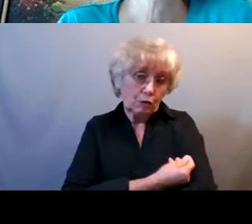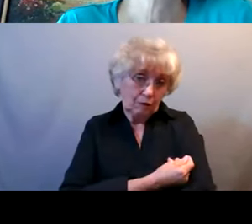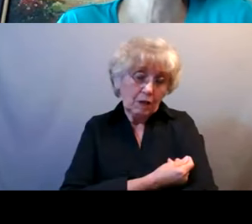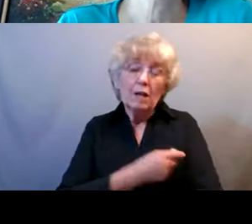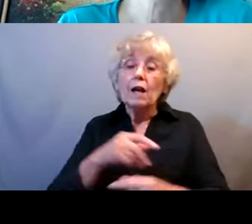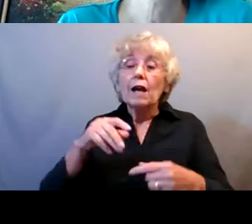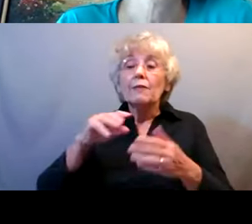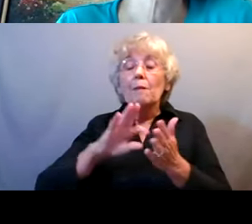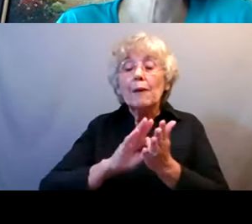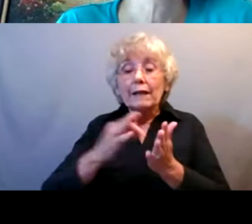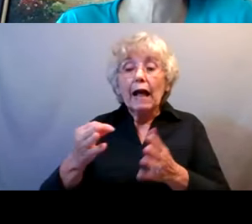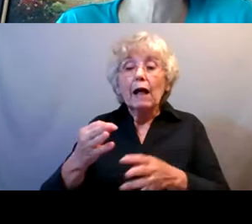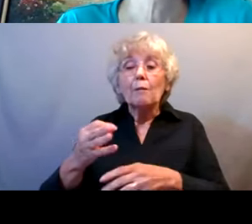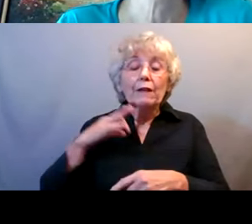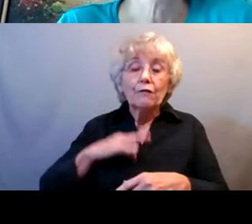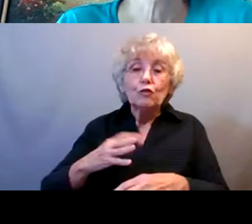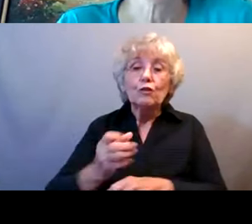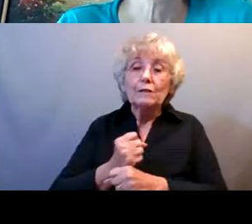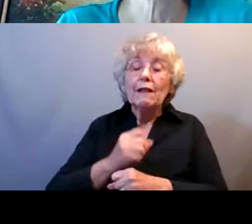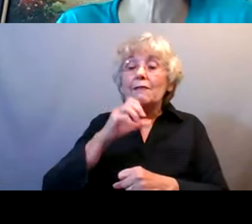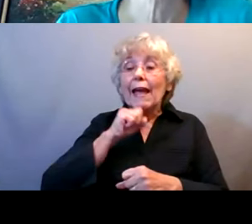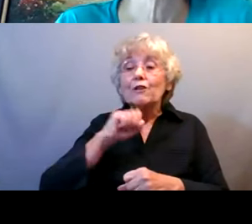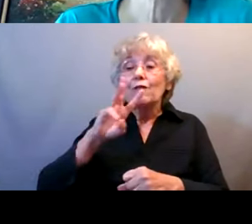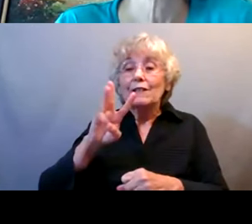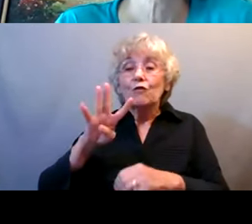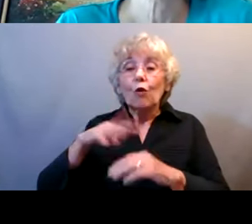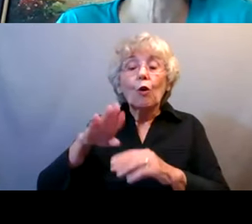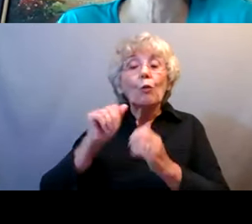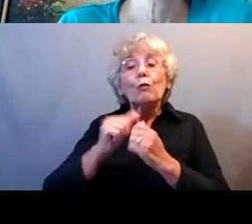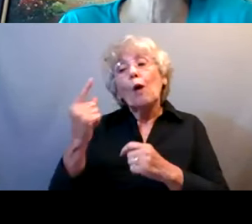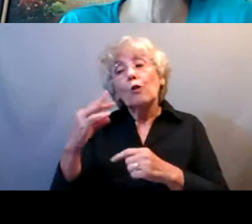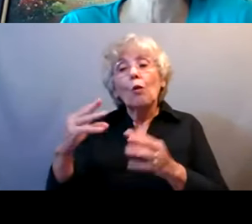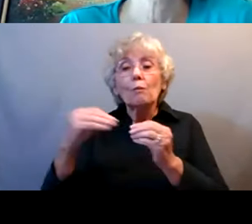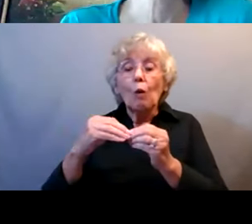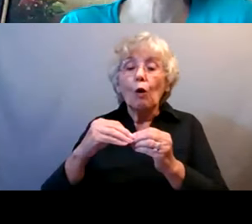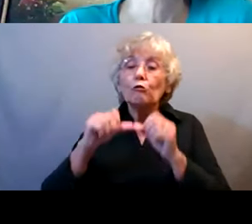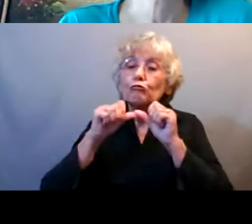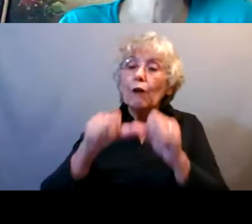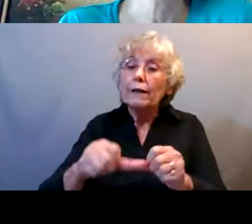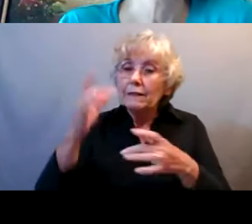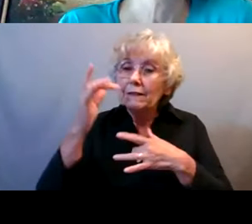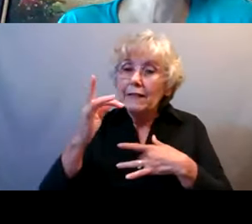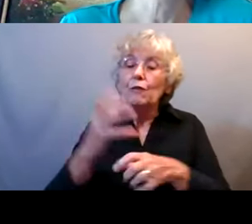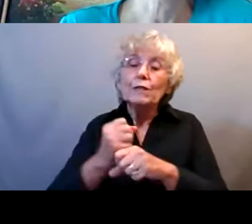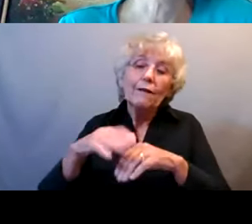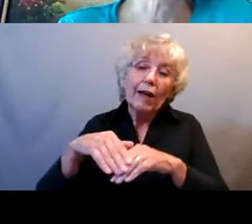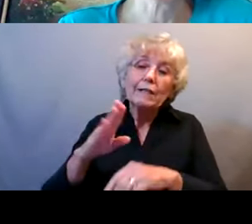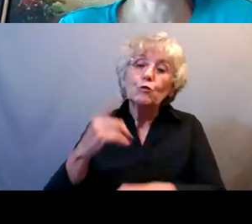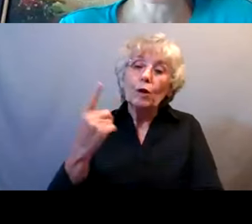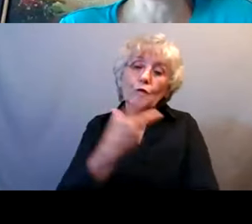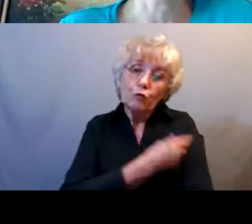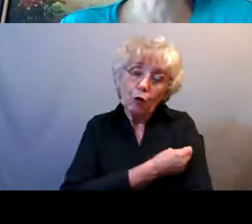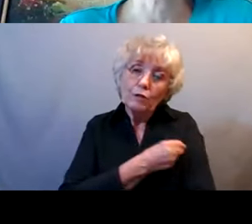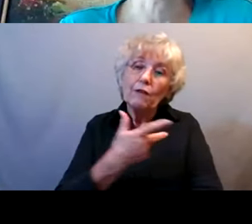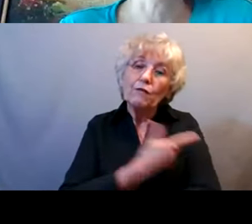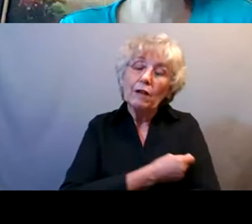Medi-Cal beneficiaries 50 to 64 with one or more chronic diseases who received at least one dose of a vaccine, and the percent